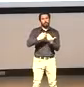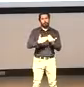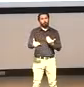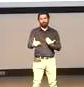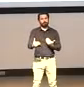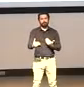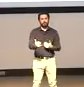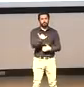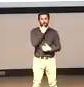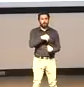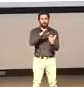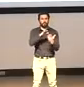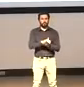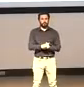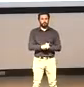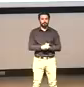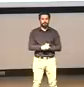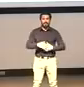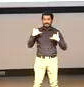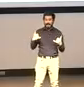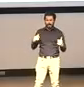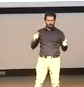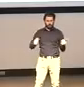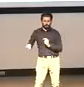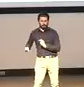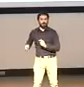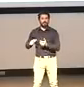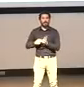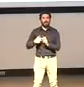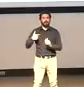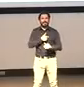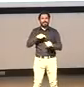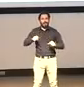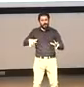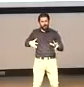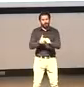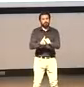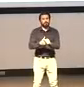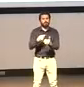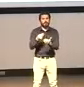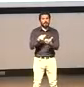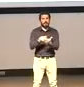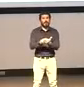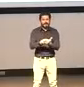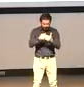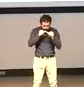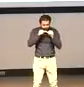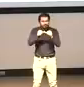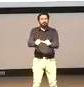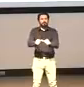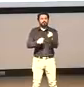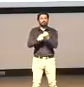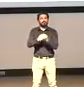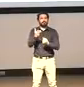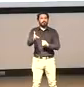actions we have in place, we believe we can close the gap and fund all missions into the future. But we face many unknowns. We don't know